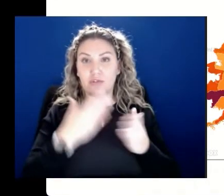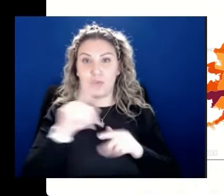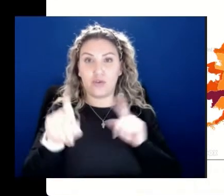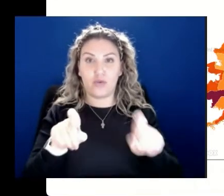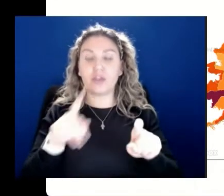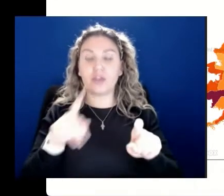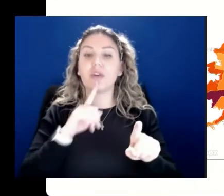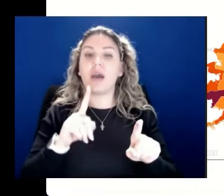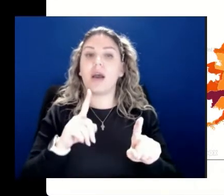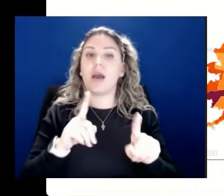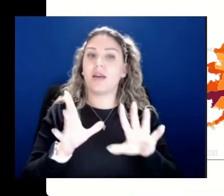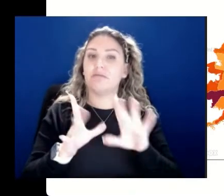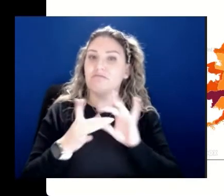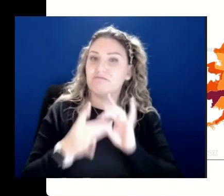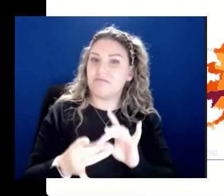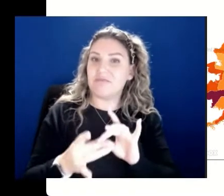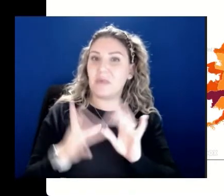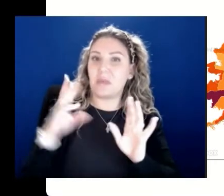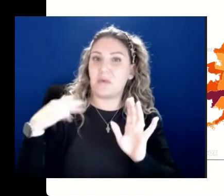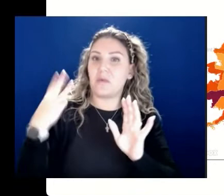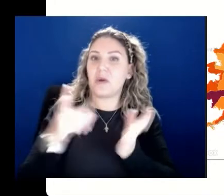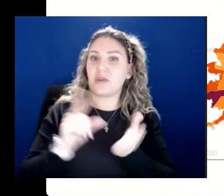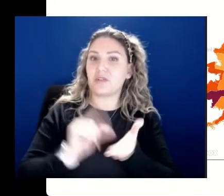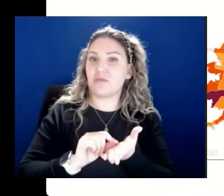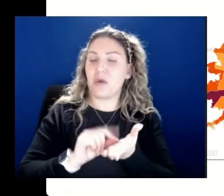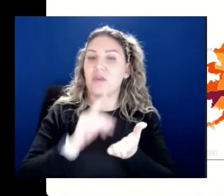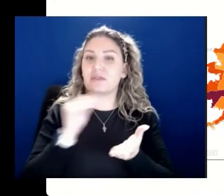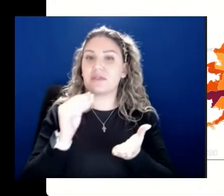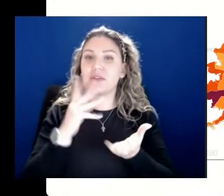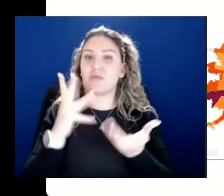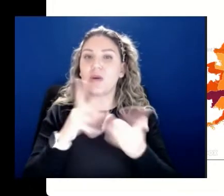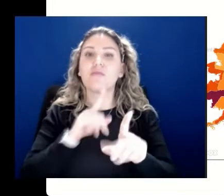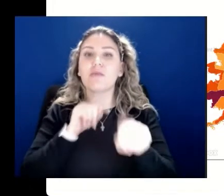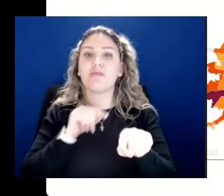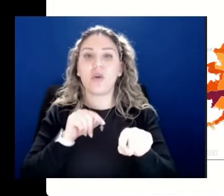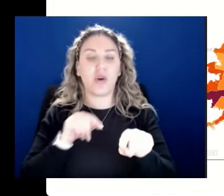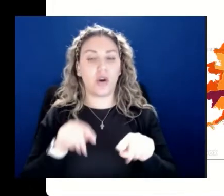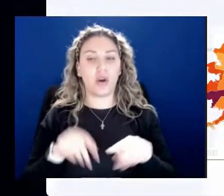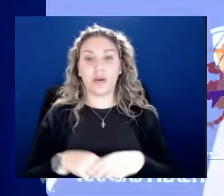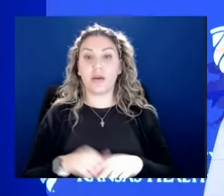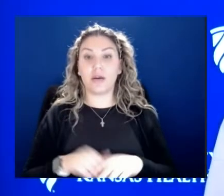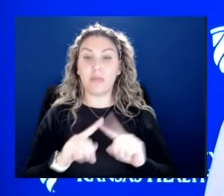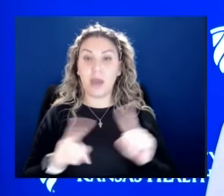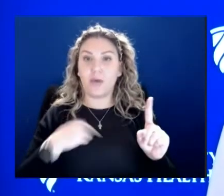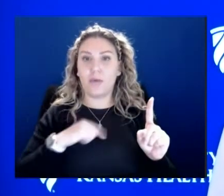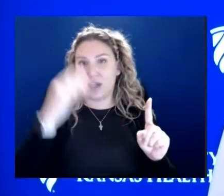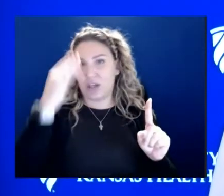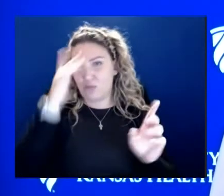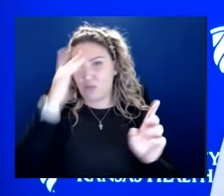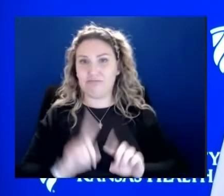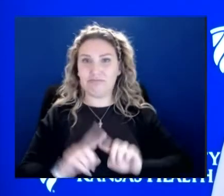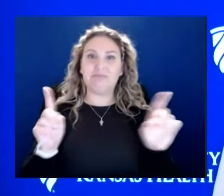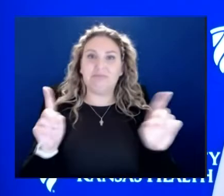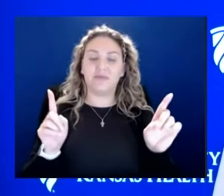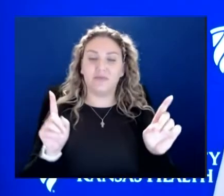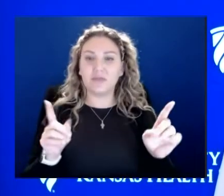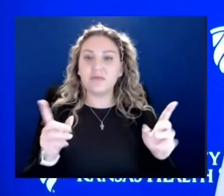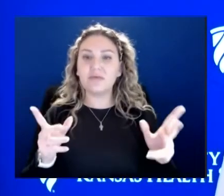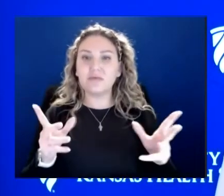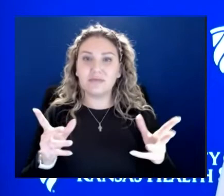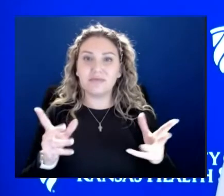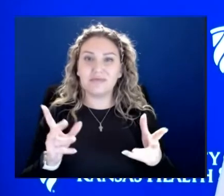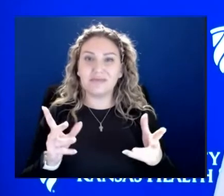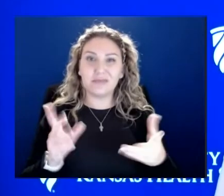the Washington Post and what they are reporting at this point. But again, we know there's caveats that have been in that reporting